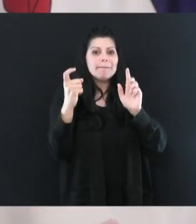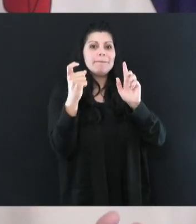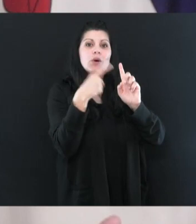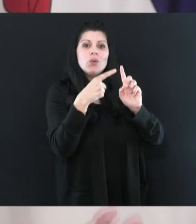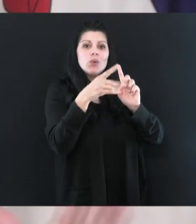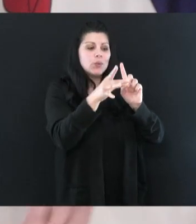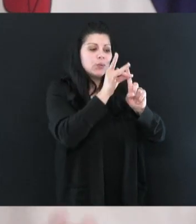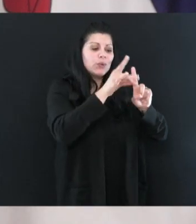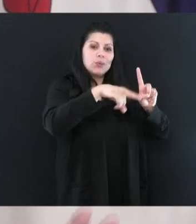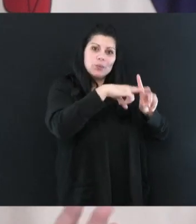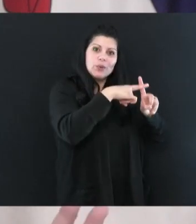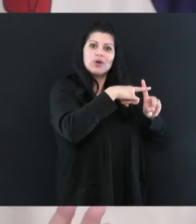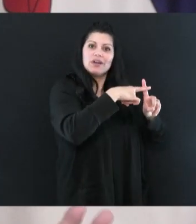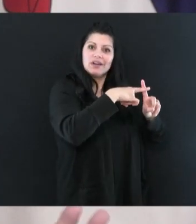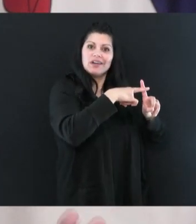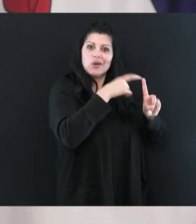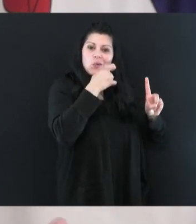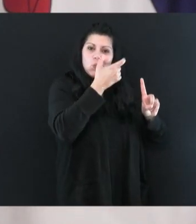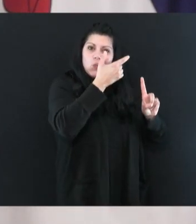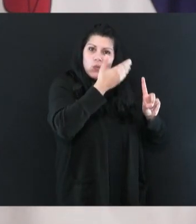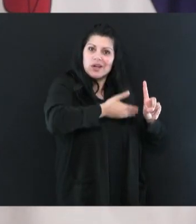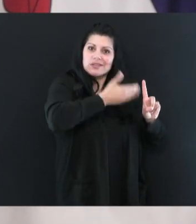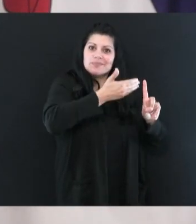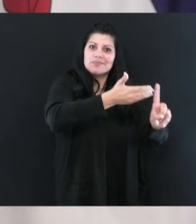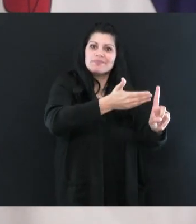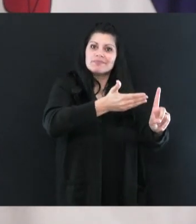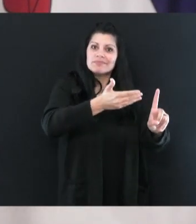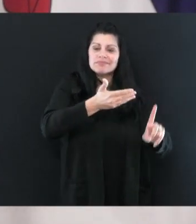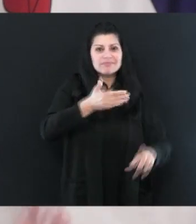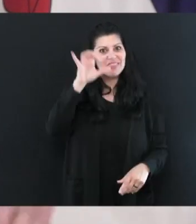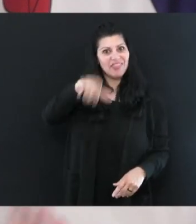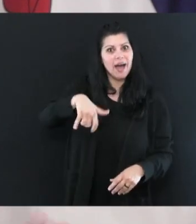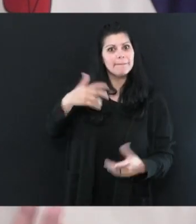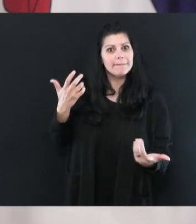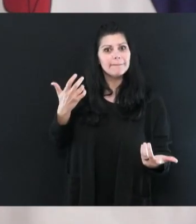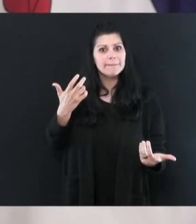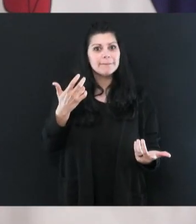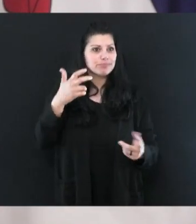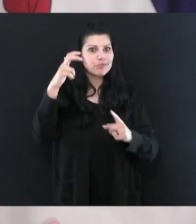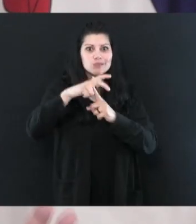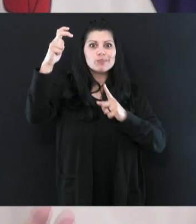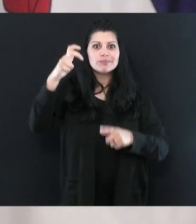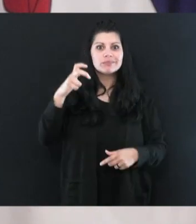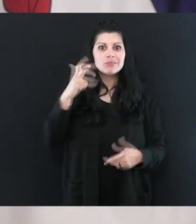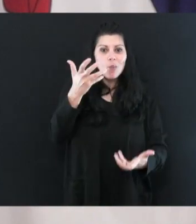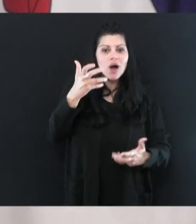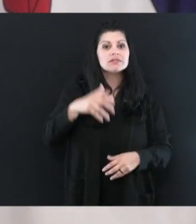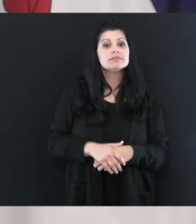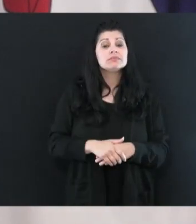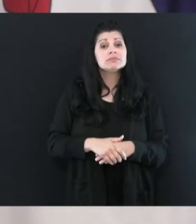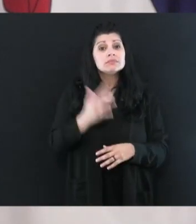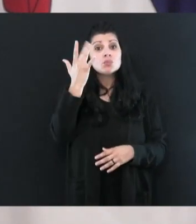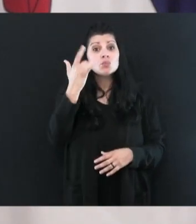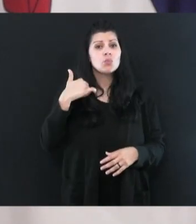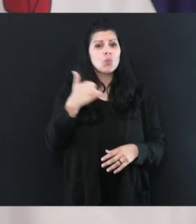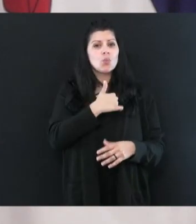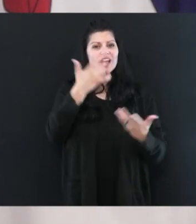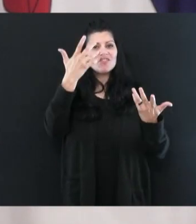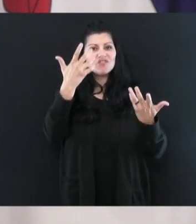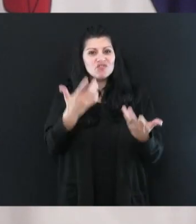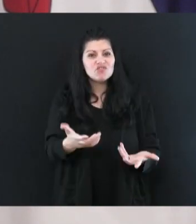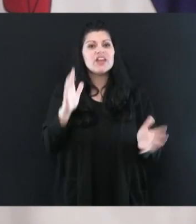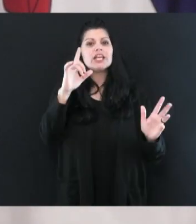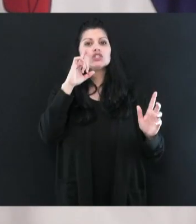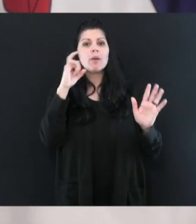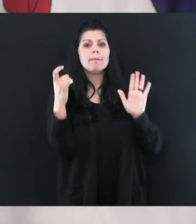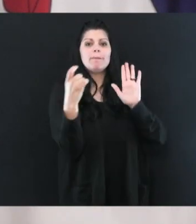flood, absolutely, it could not possibly be better. You know, we found 85